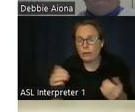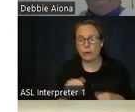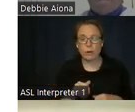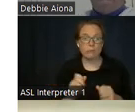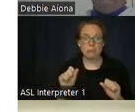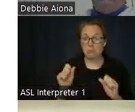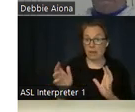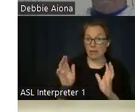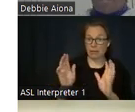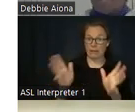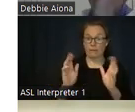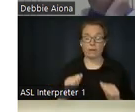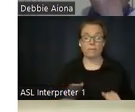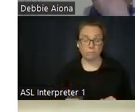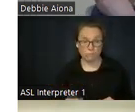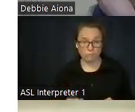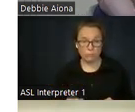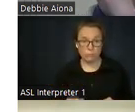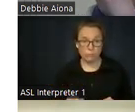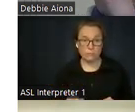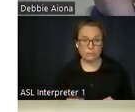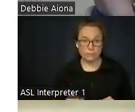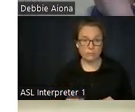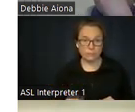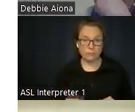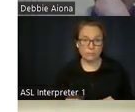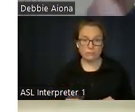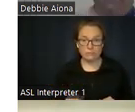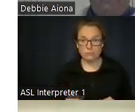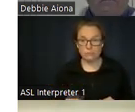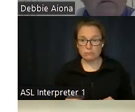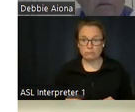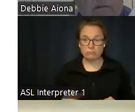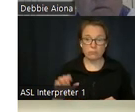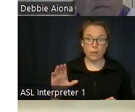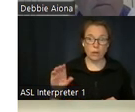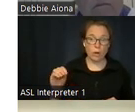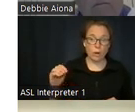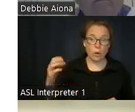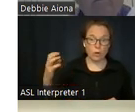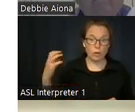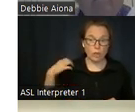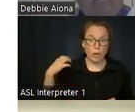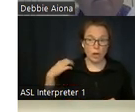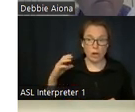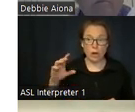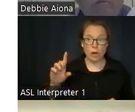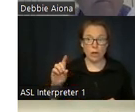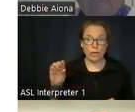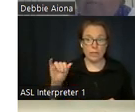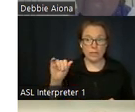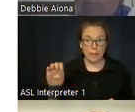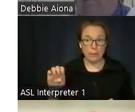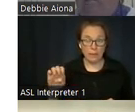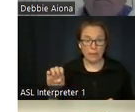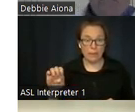you said, in terms of leaving it as is, co-chair Debbie, you know, items have been referred on, highlighted as a thing that the